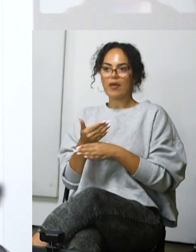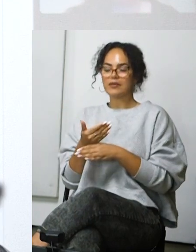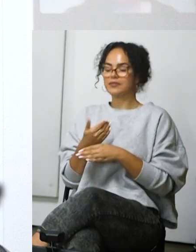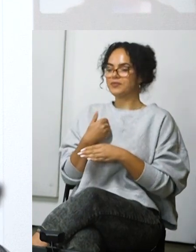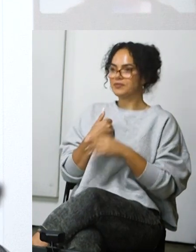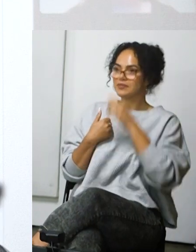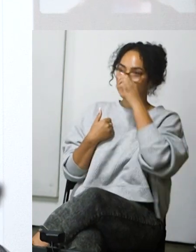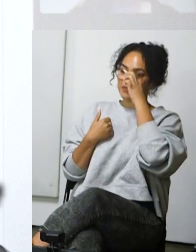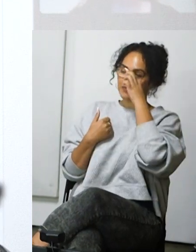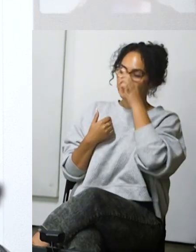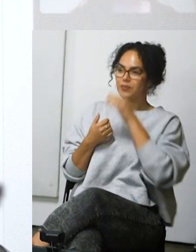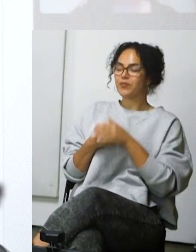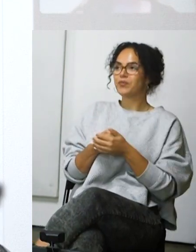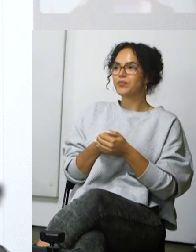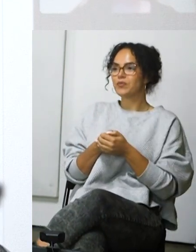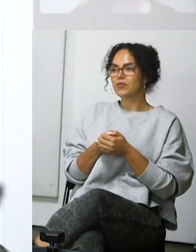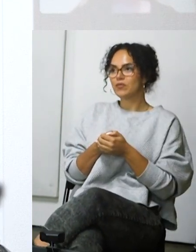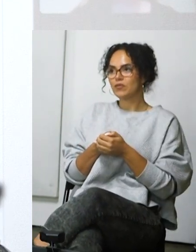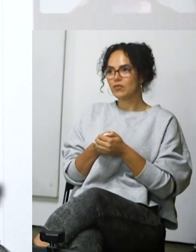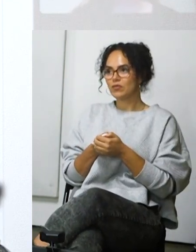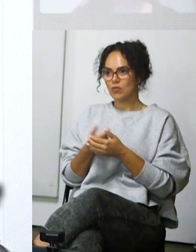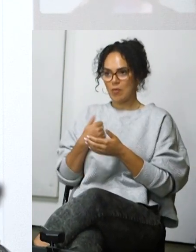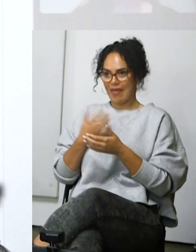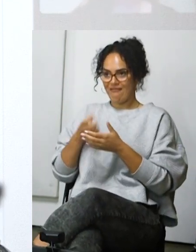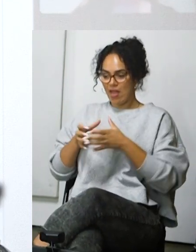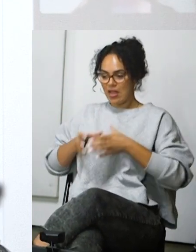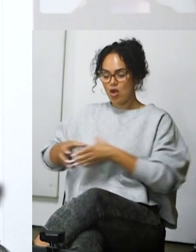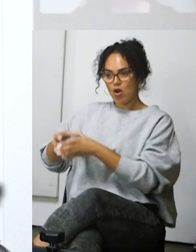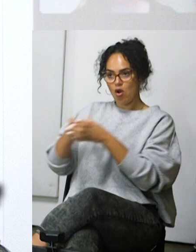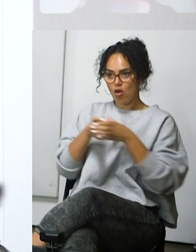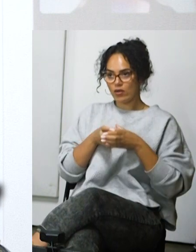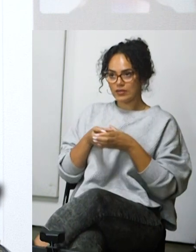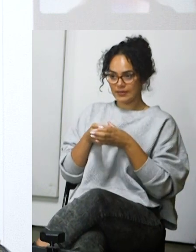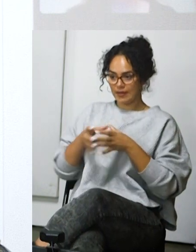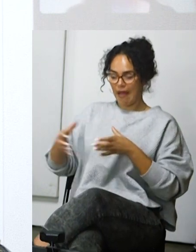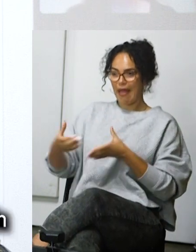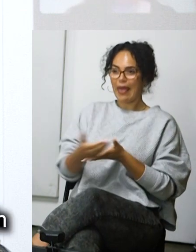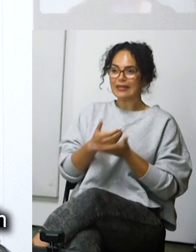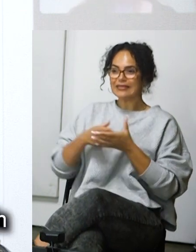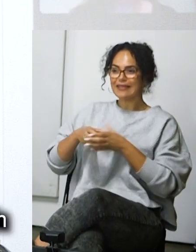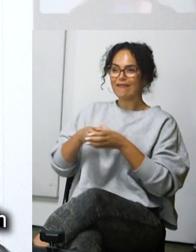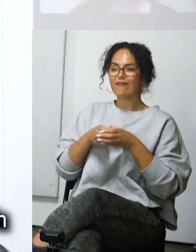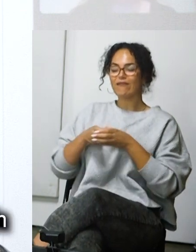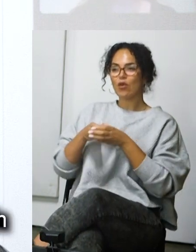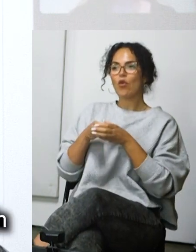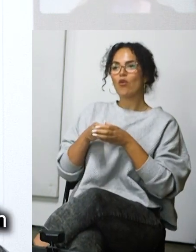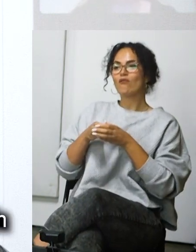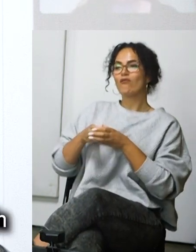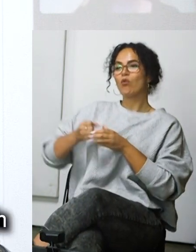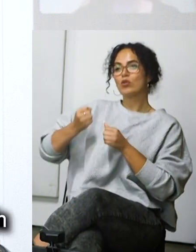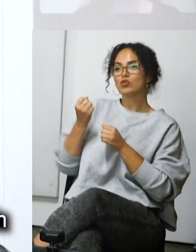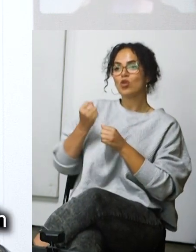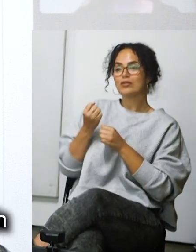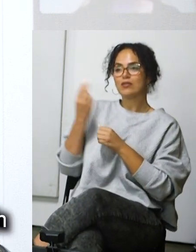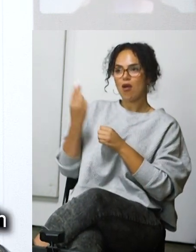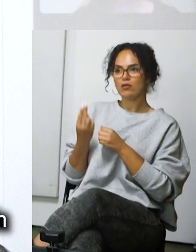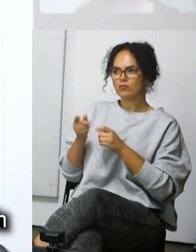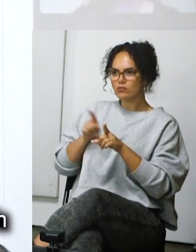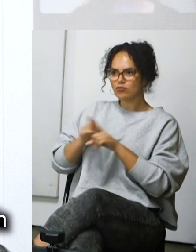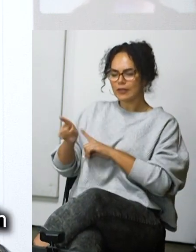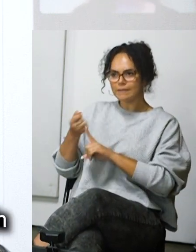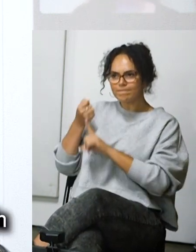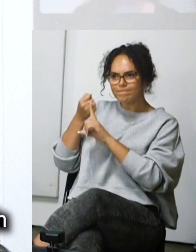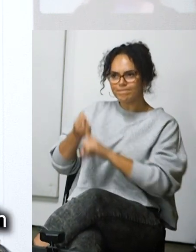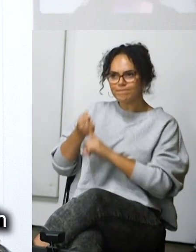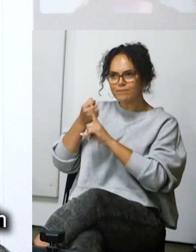as Arjun was saying. It's a collective for Scottish neurodivergent artists. We advocate and create opportunities